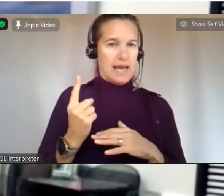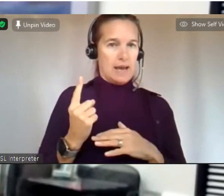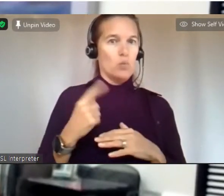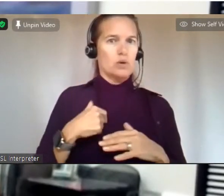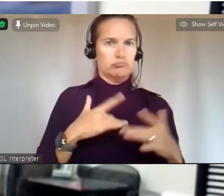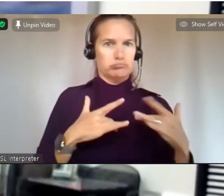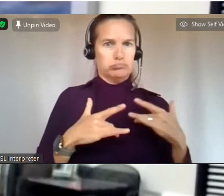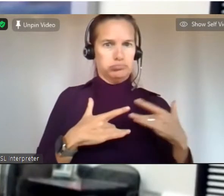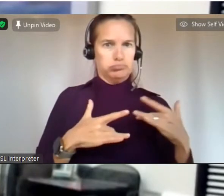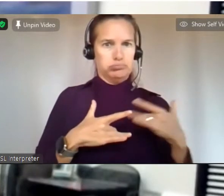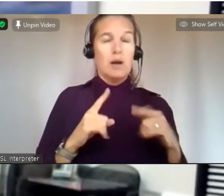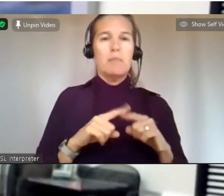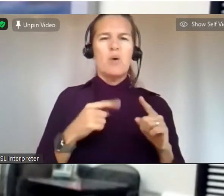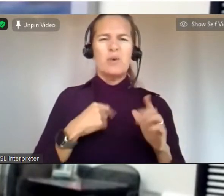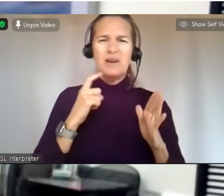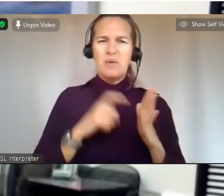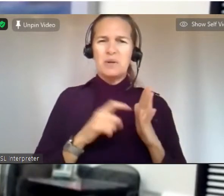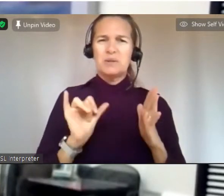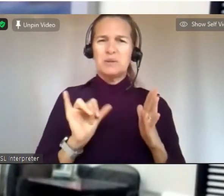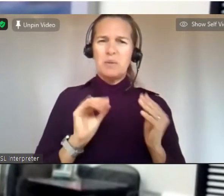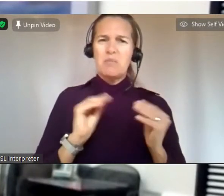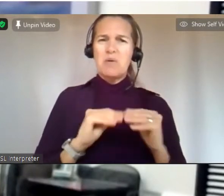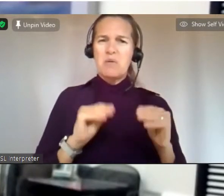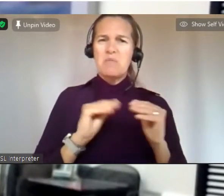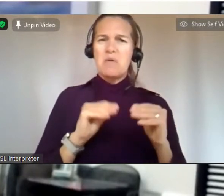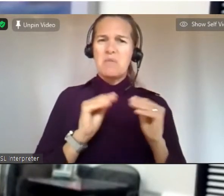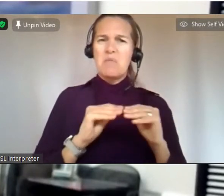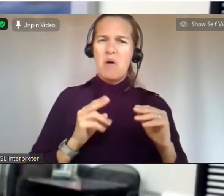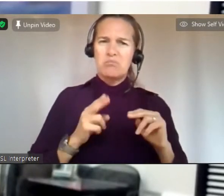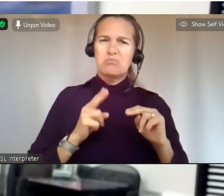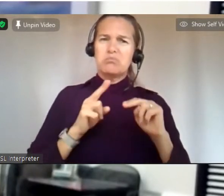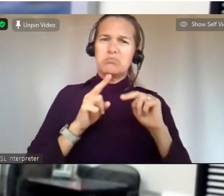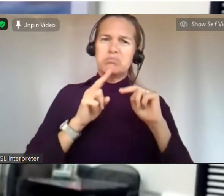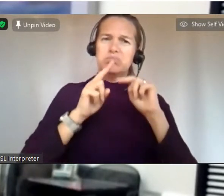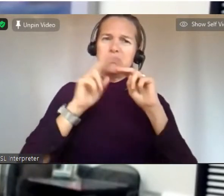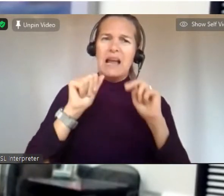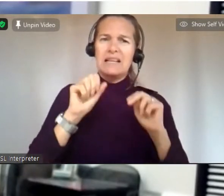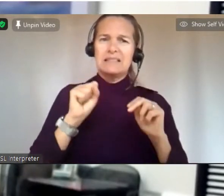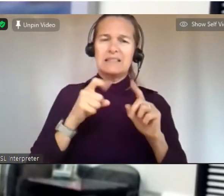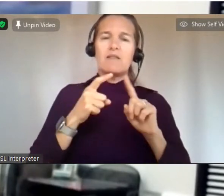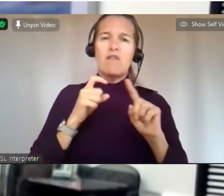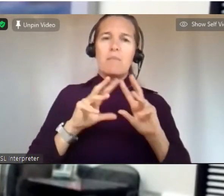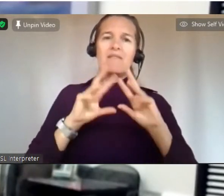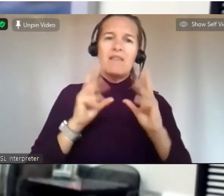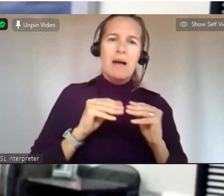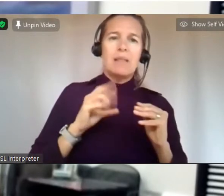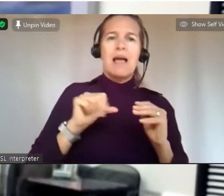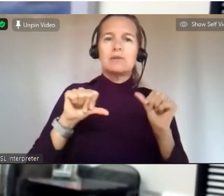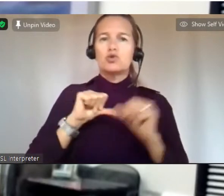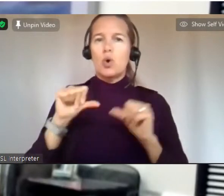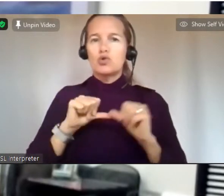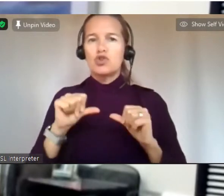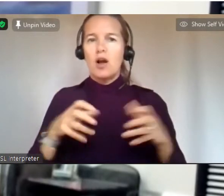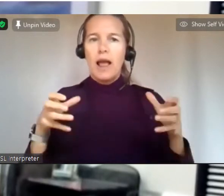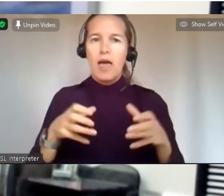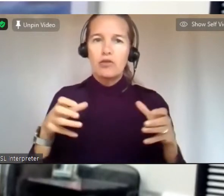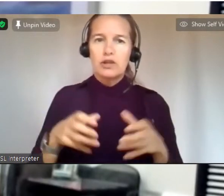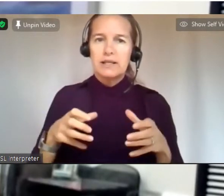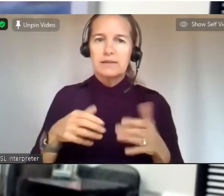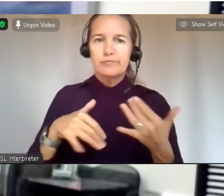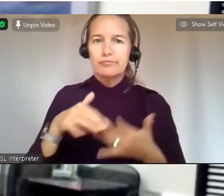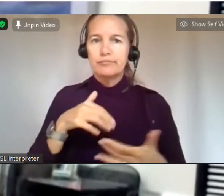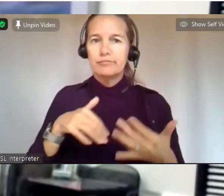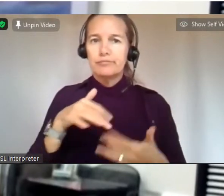and more cases that are spread in family gatherings and in social gatherings versus